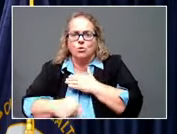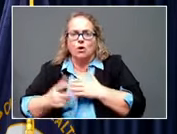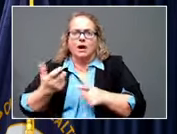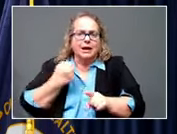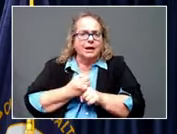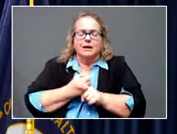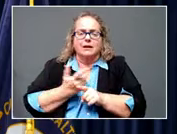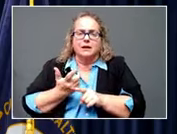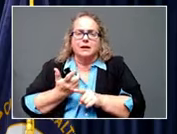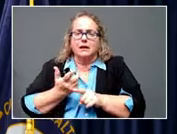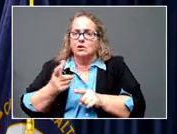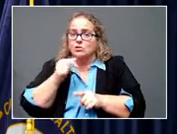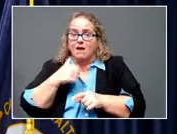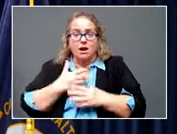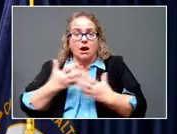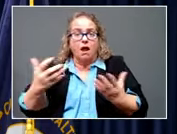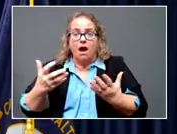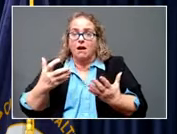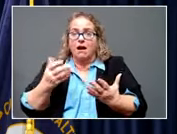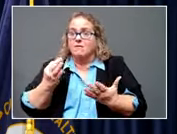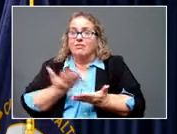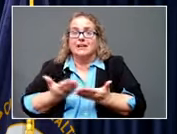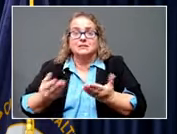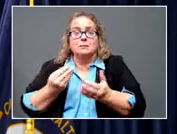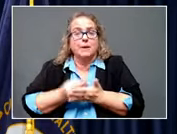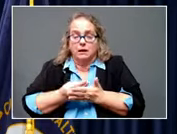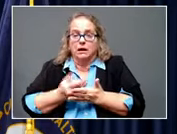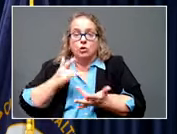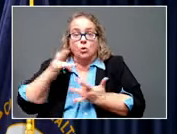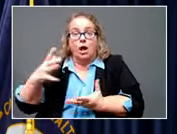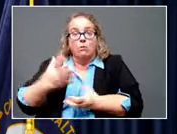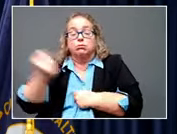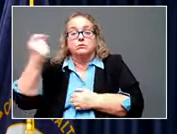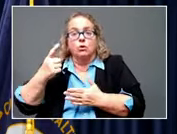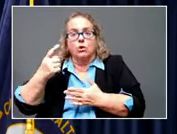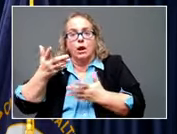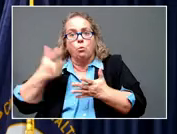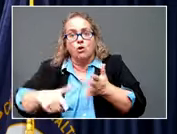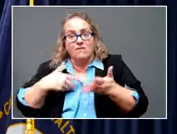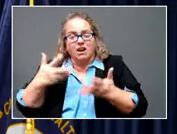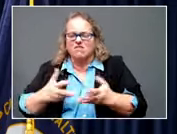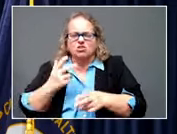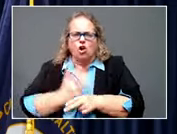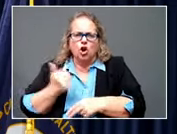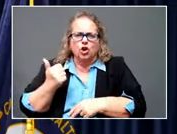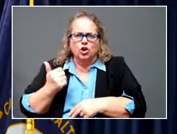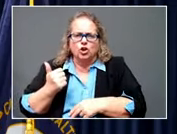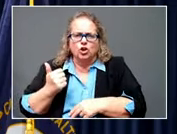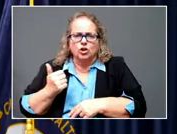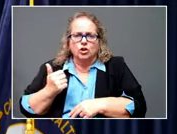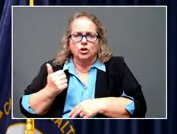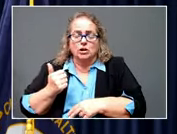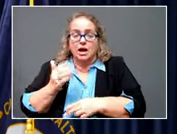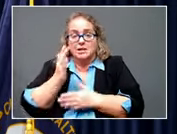and a tornado takes what you have, it could be even harder. There's some families that were dealing with trauma before